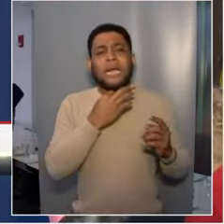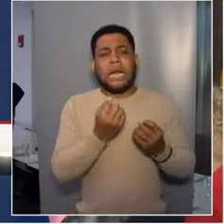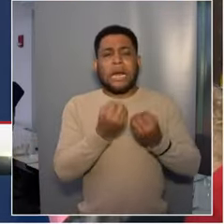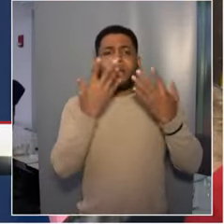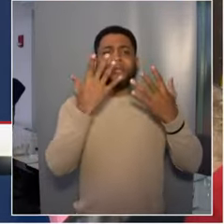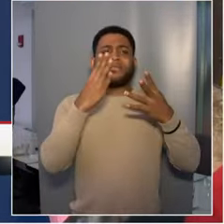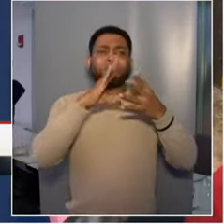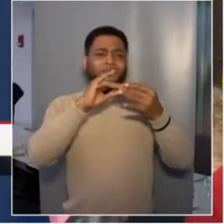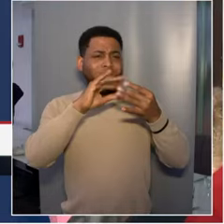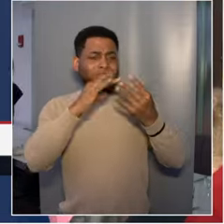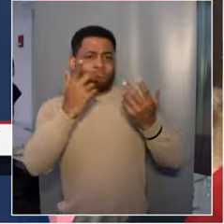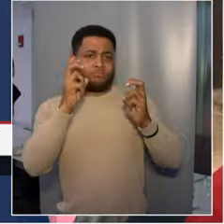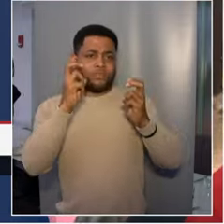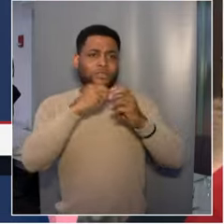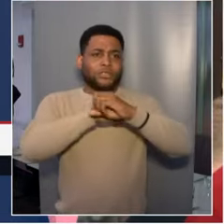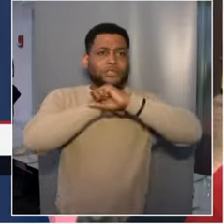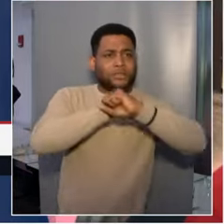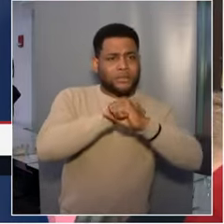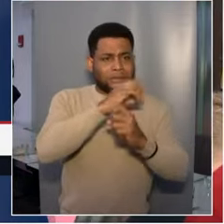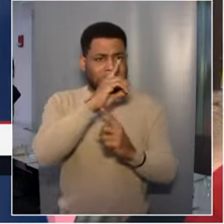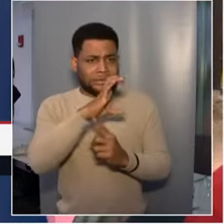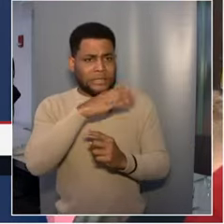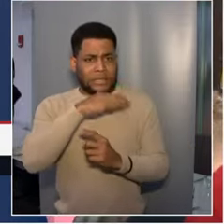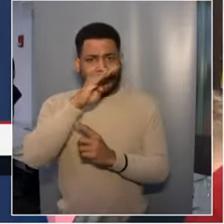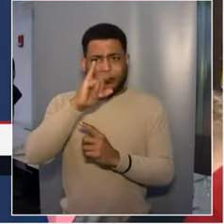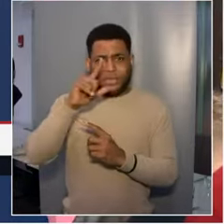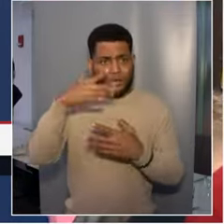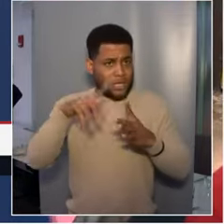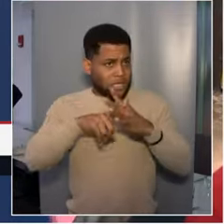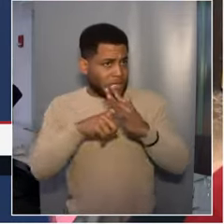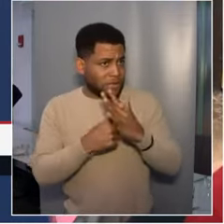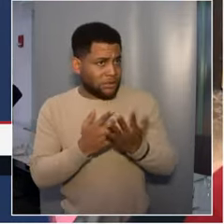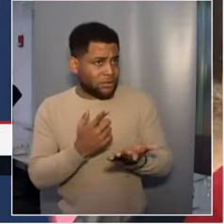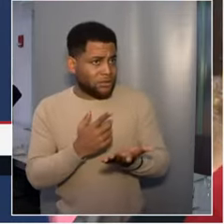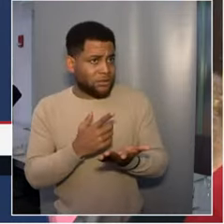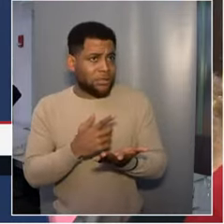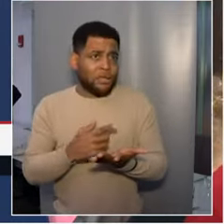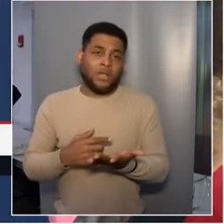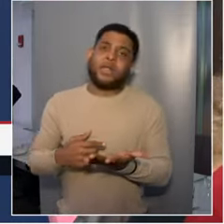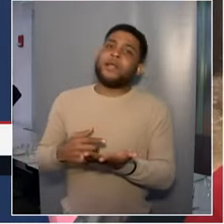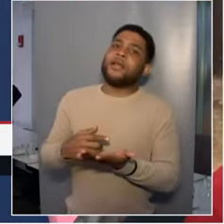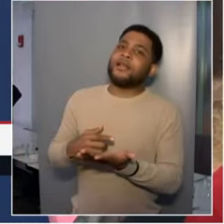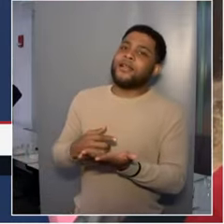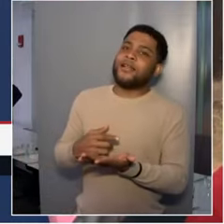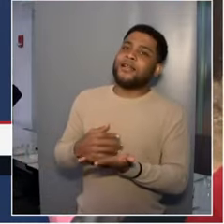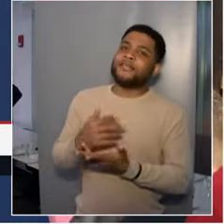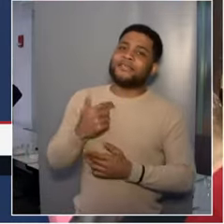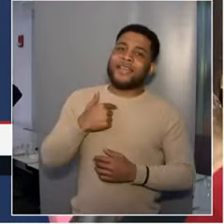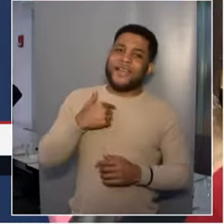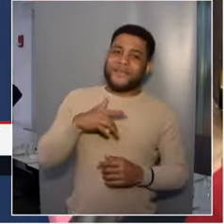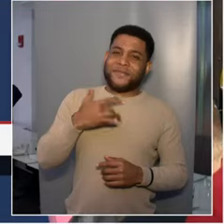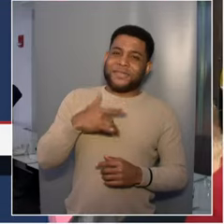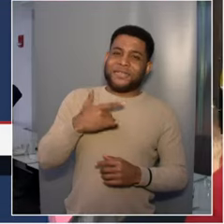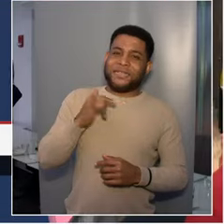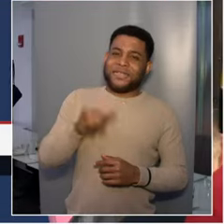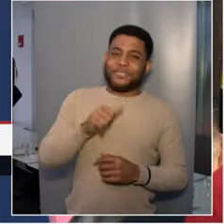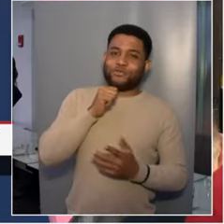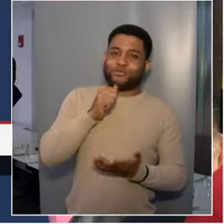being spent by December pretty much. No, that's I don't feel that is true at